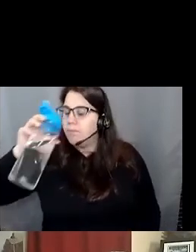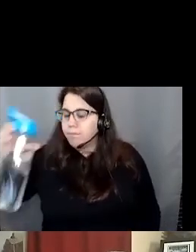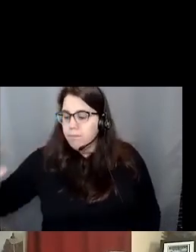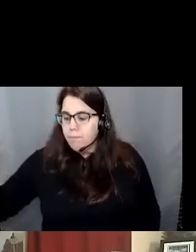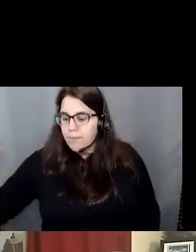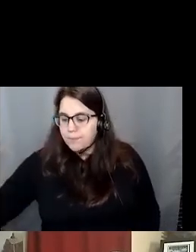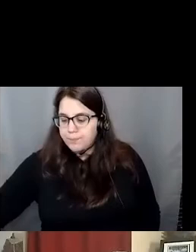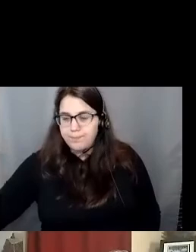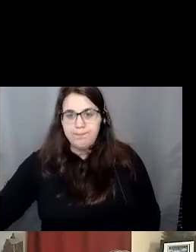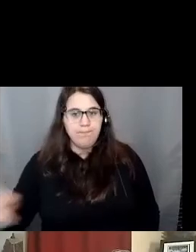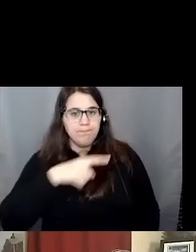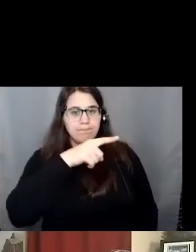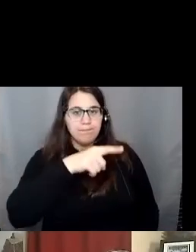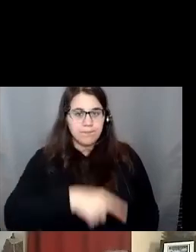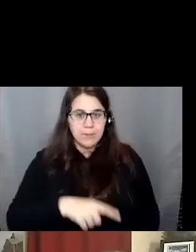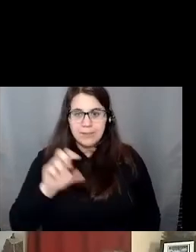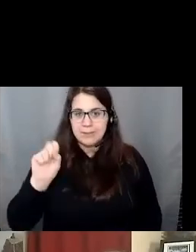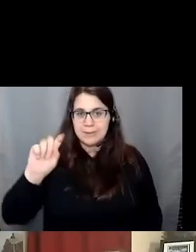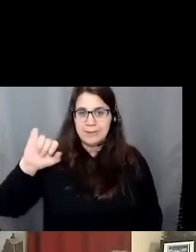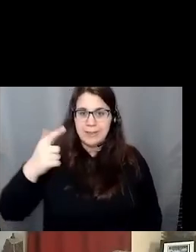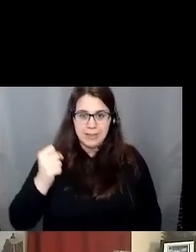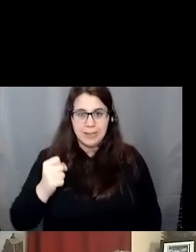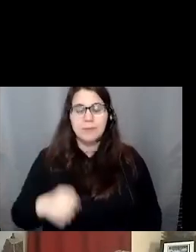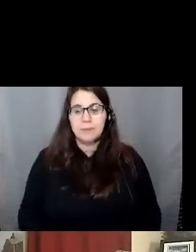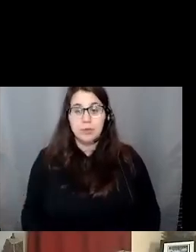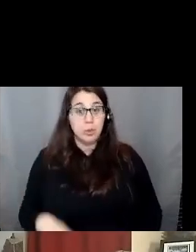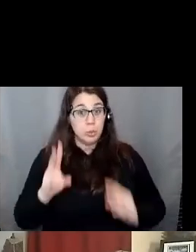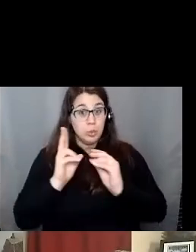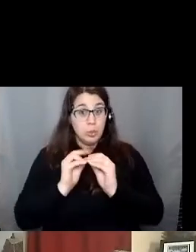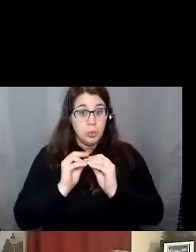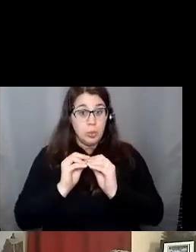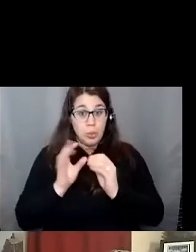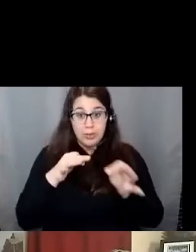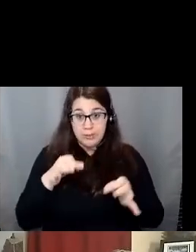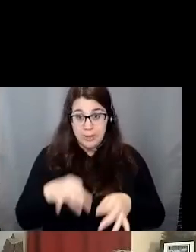settings. Two more things I want to cover, and then we'll open it up for some questions.